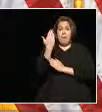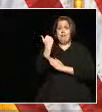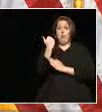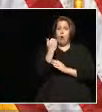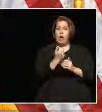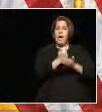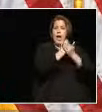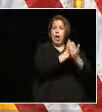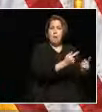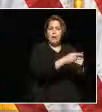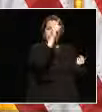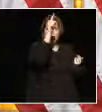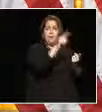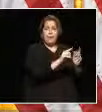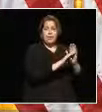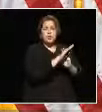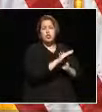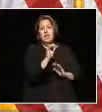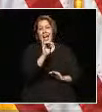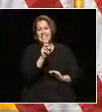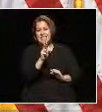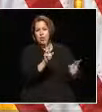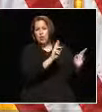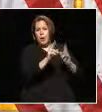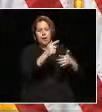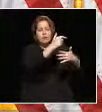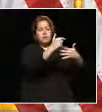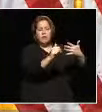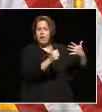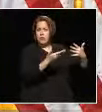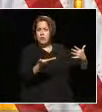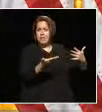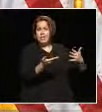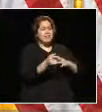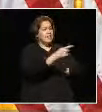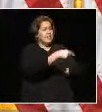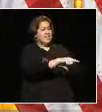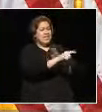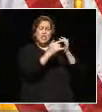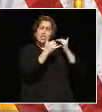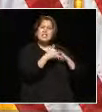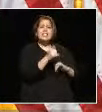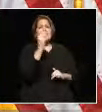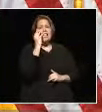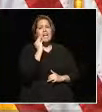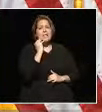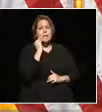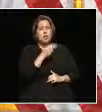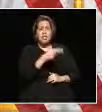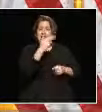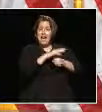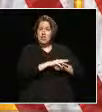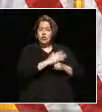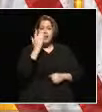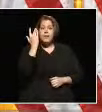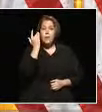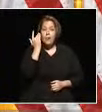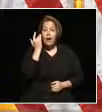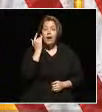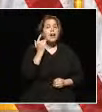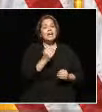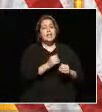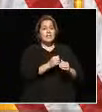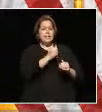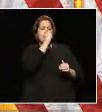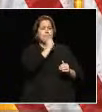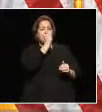surge, ICU readiness and a lot of other measures, they're still experiencing high stress because they're dealing with the